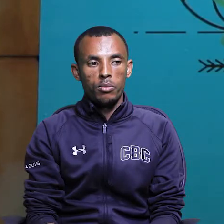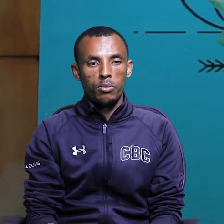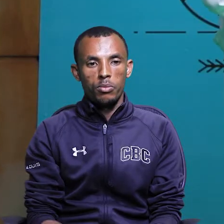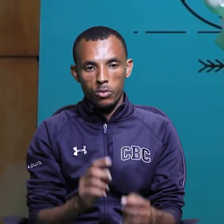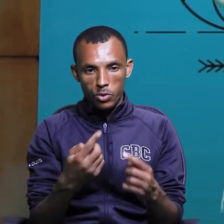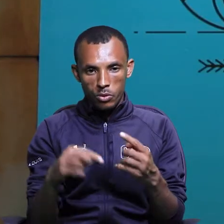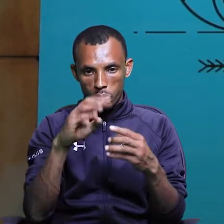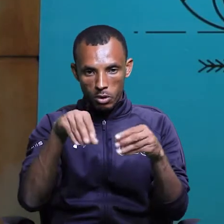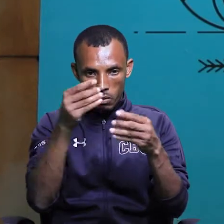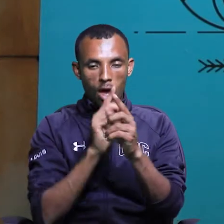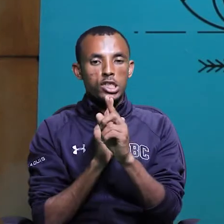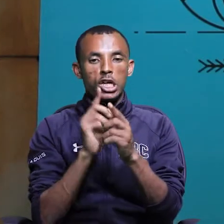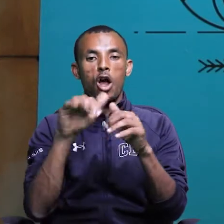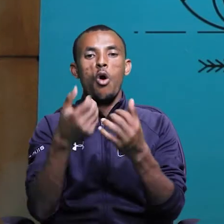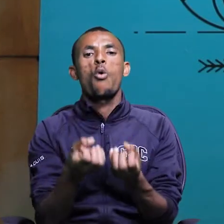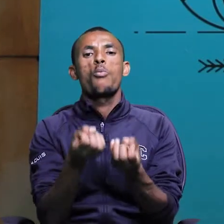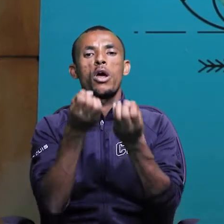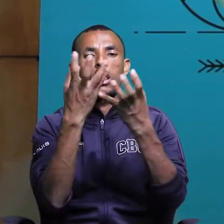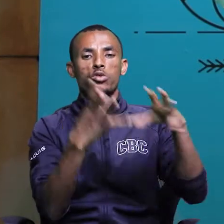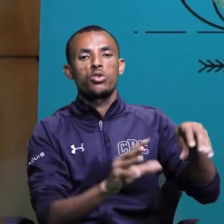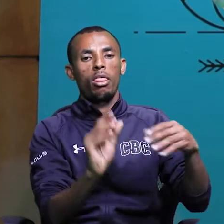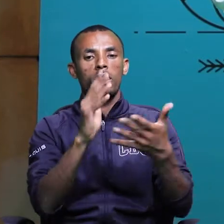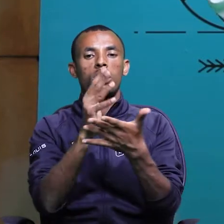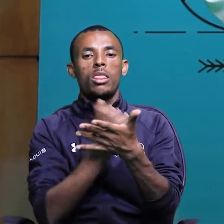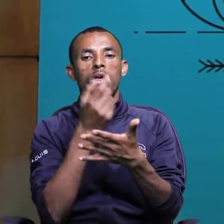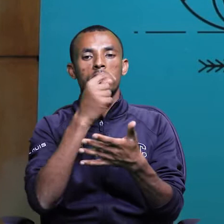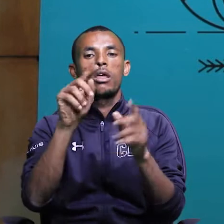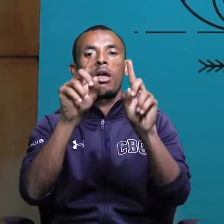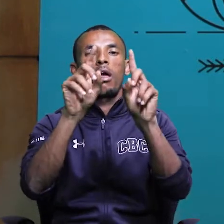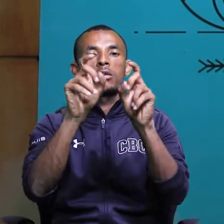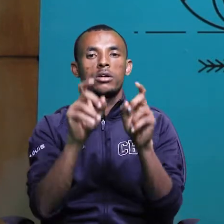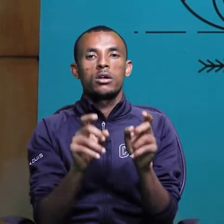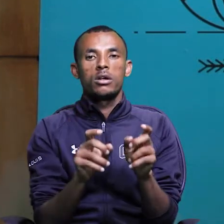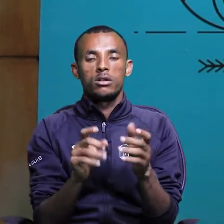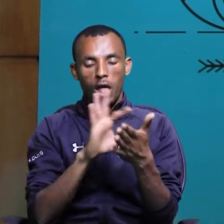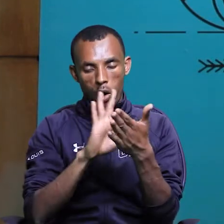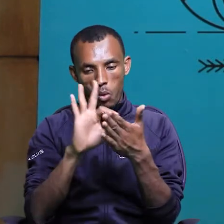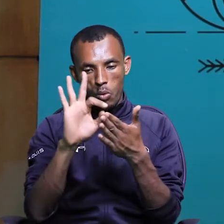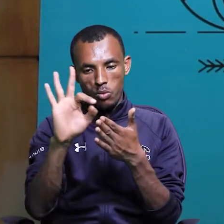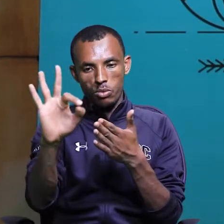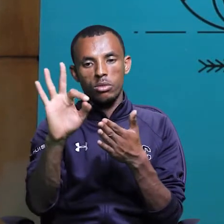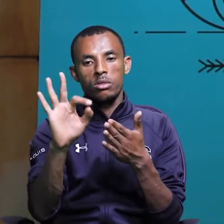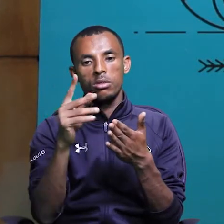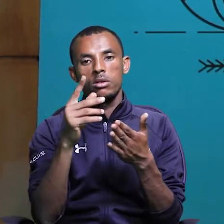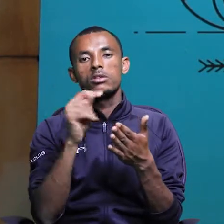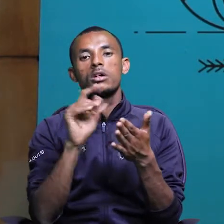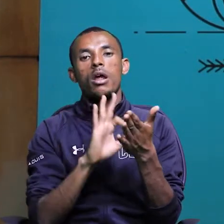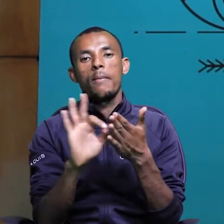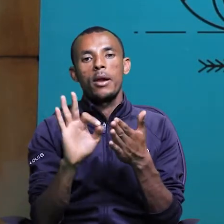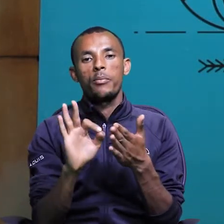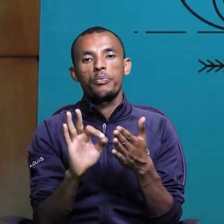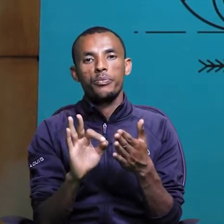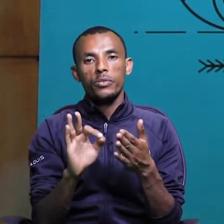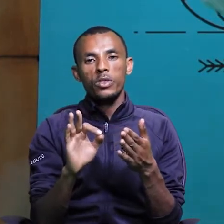To give answer, how many students take the exam? You have to count the numbers here. horizontally